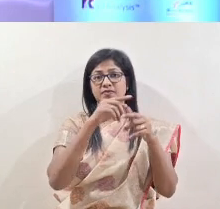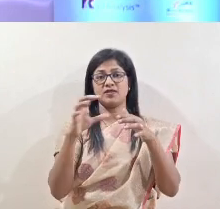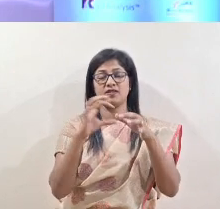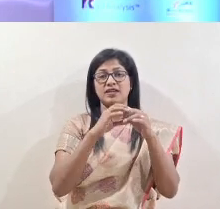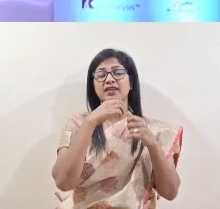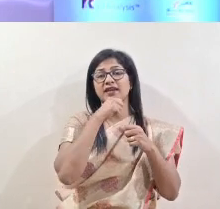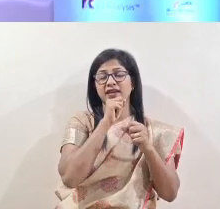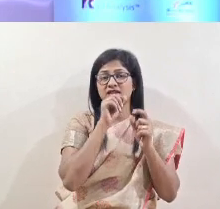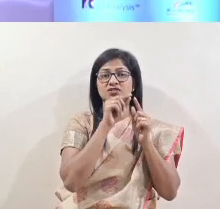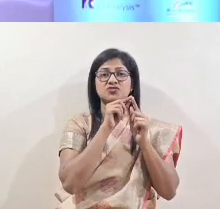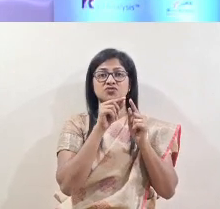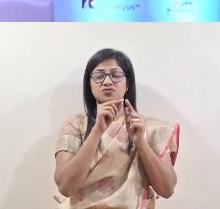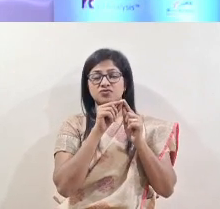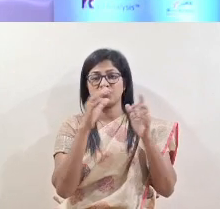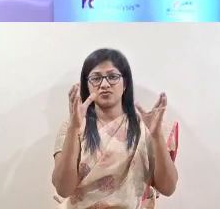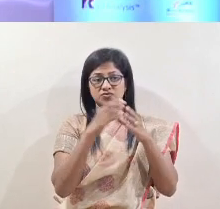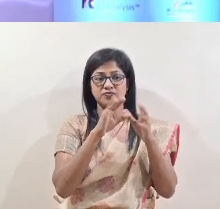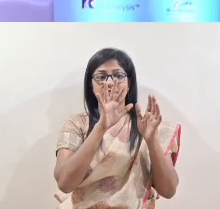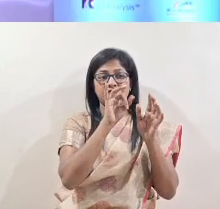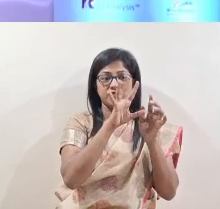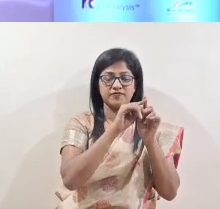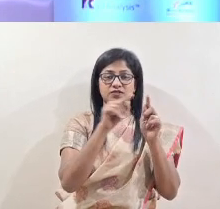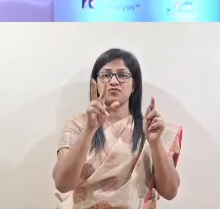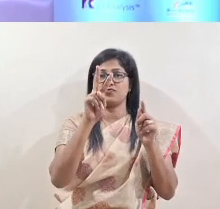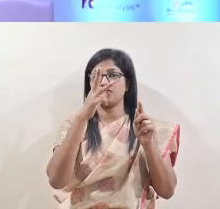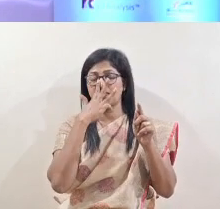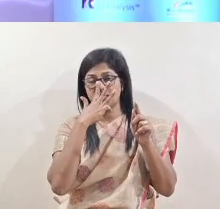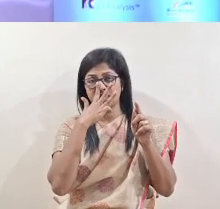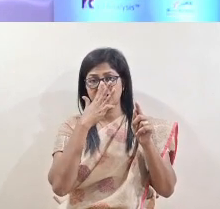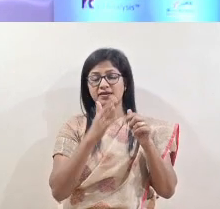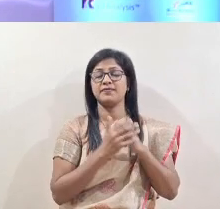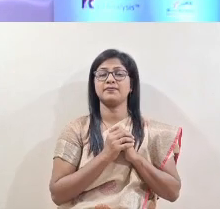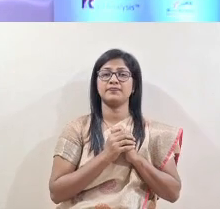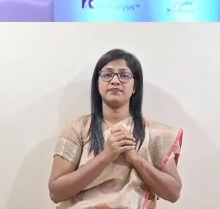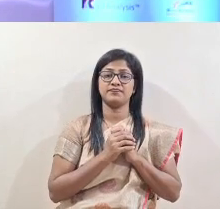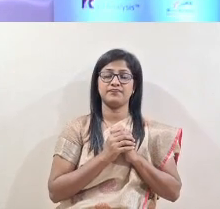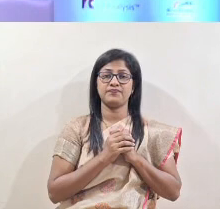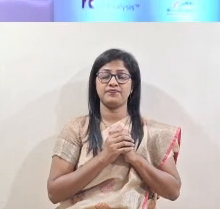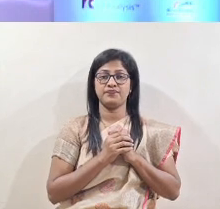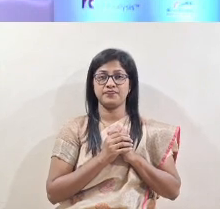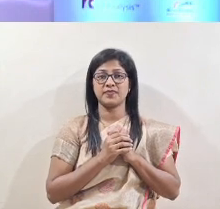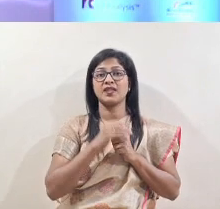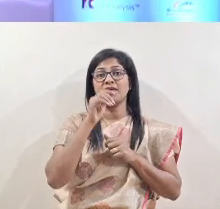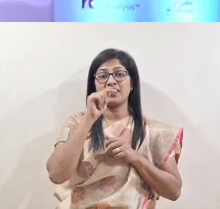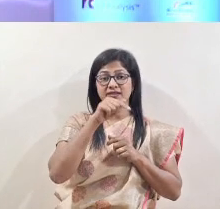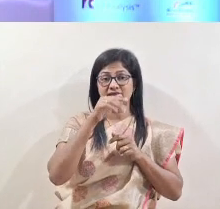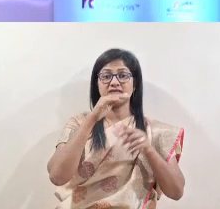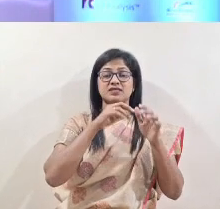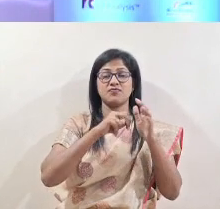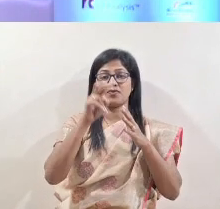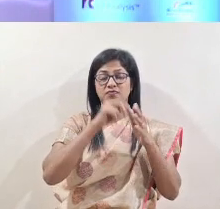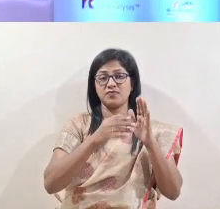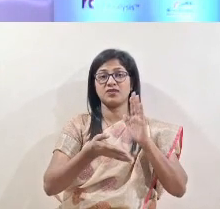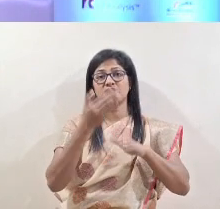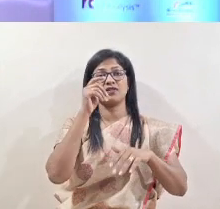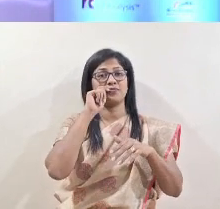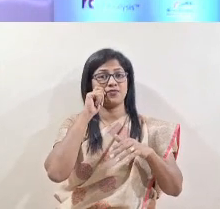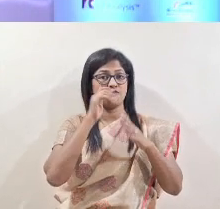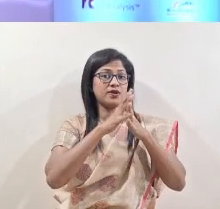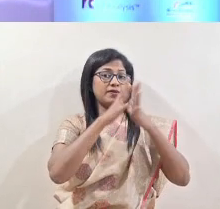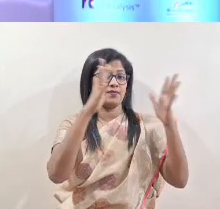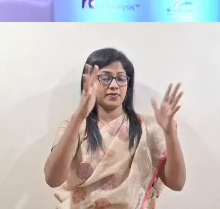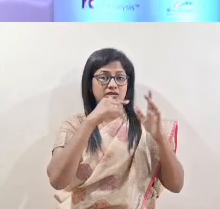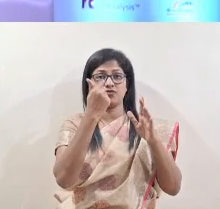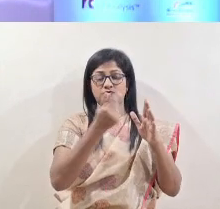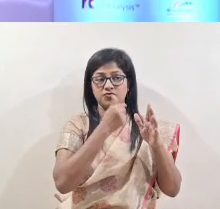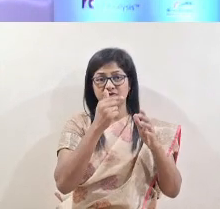the age group of 15 to 29 years. The largest portion of the male has the largest portion, and